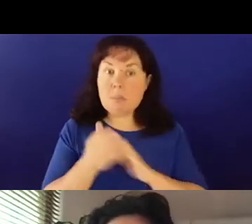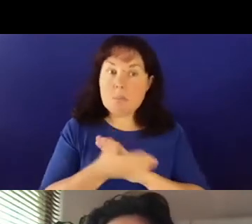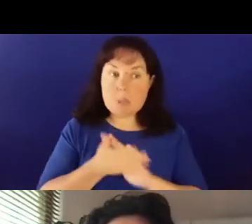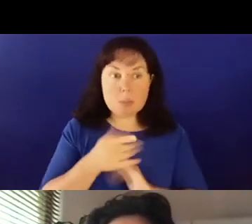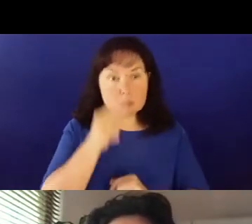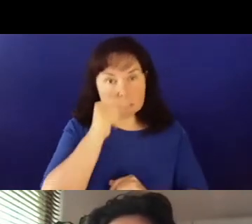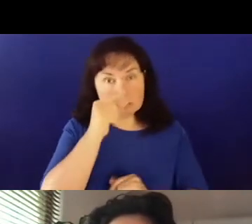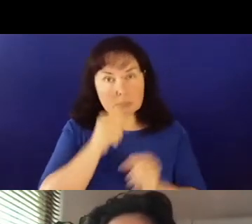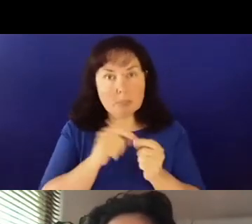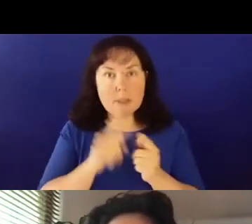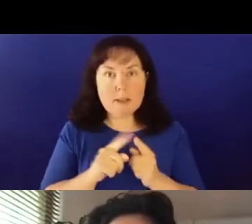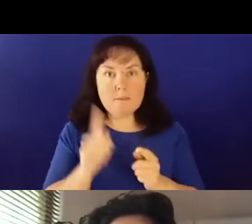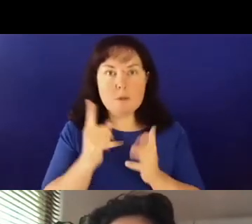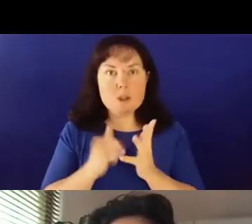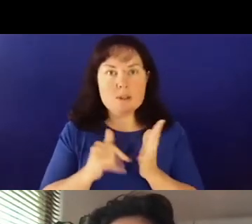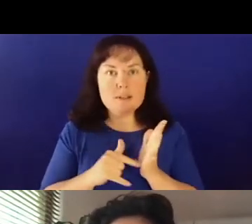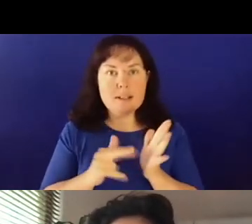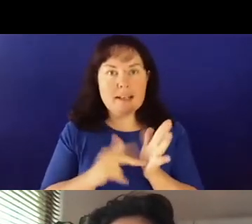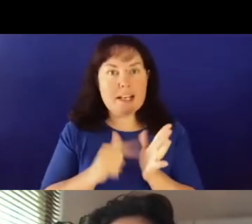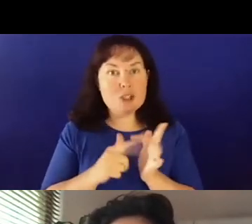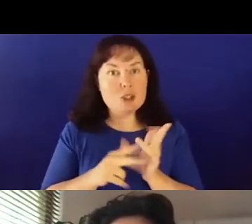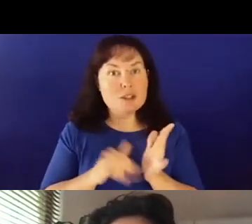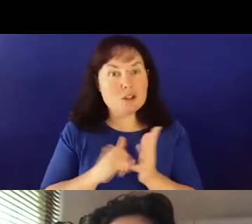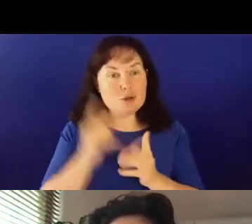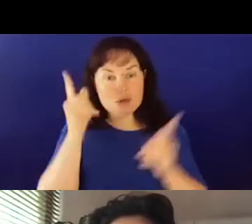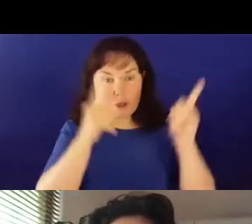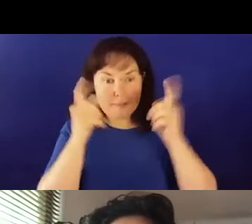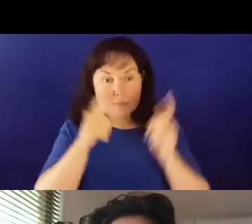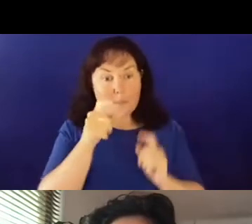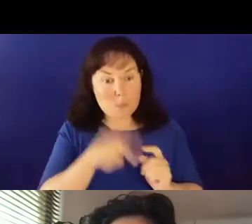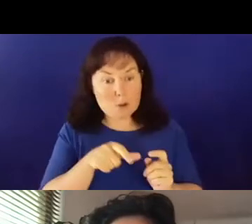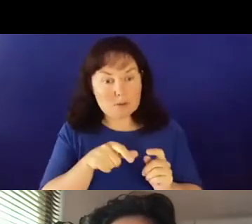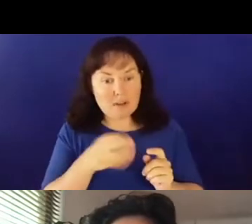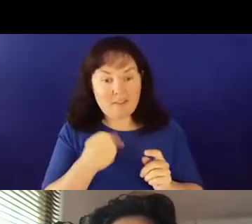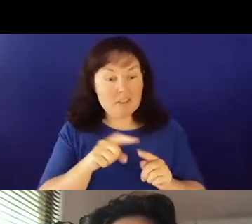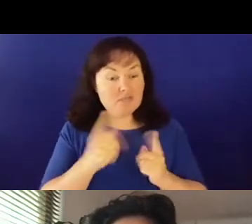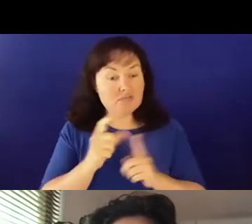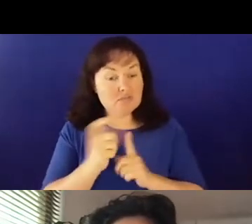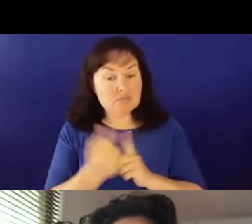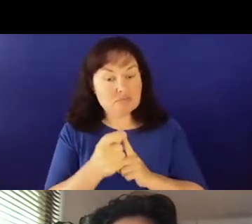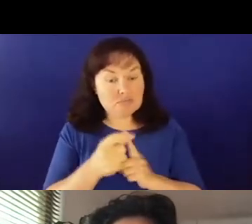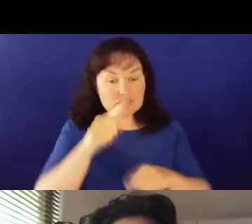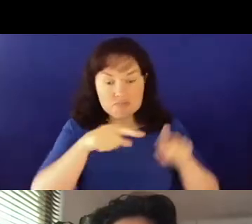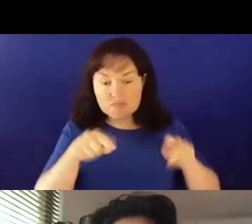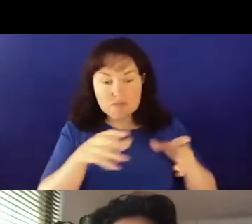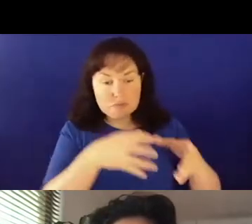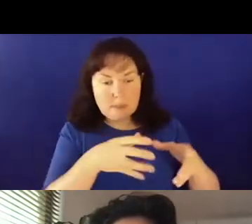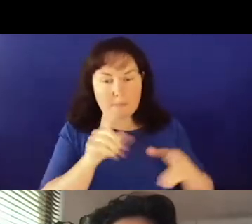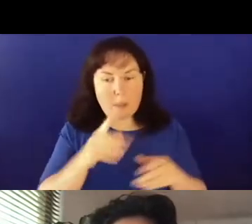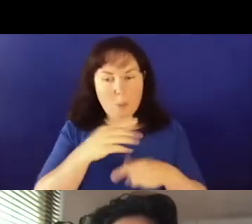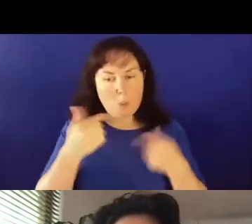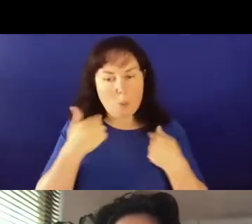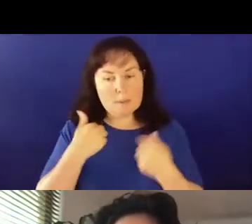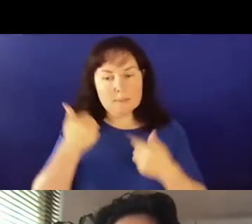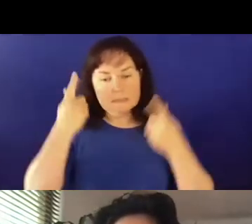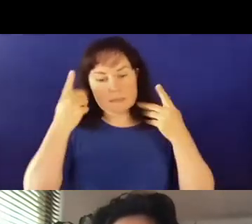in a beautiful eclectic mix. But when we further progress, when we commission, we look for the 2 out of